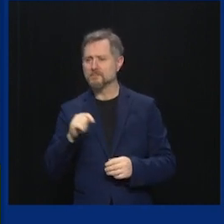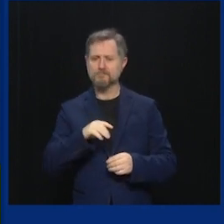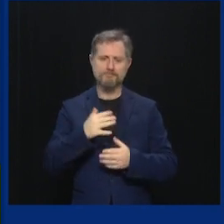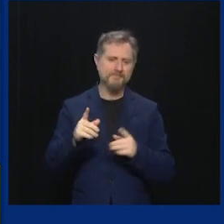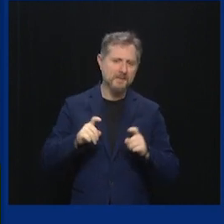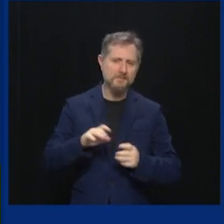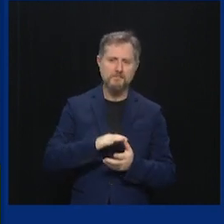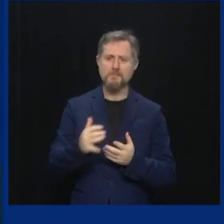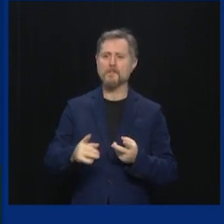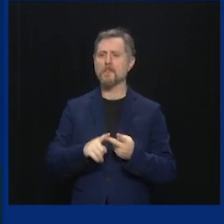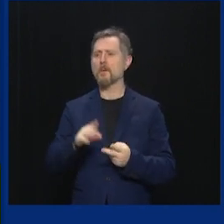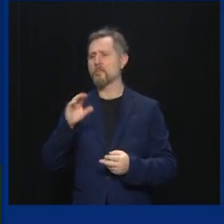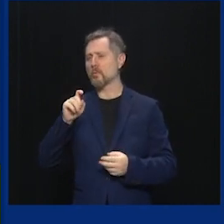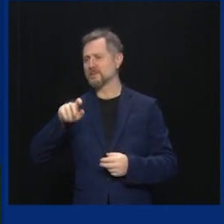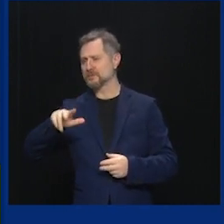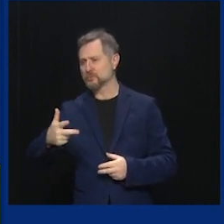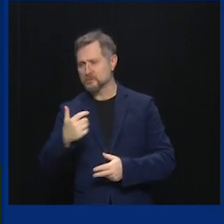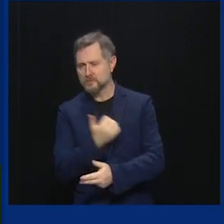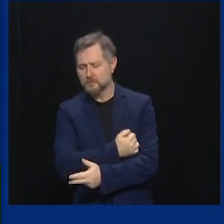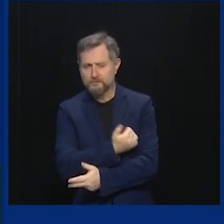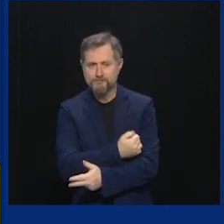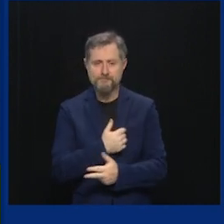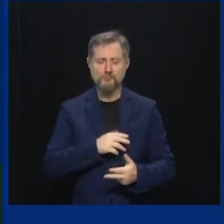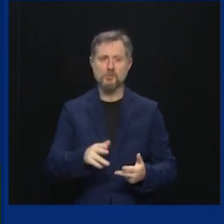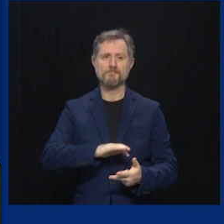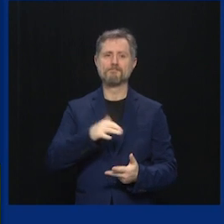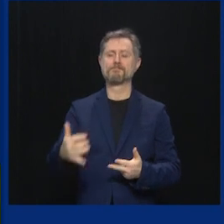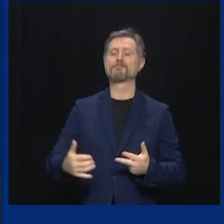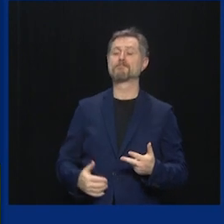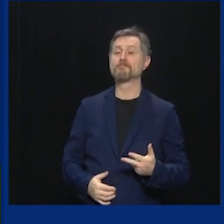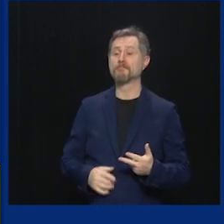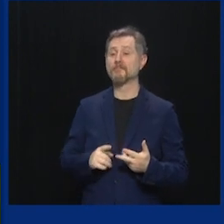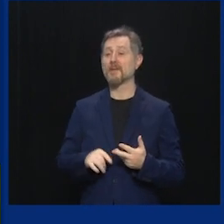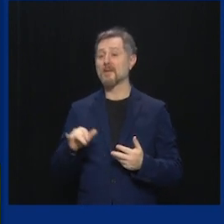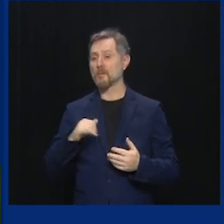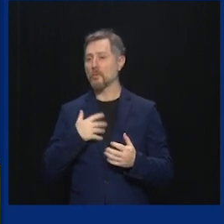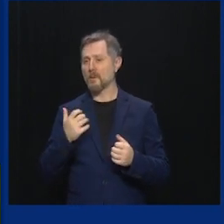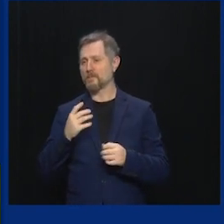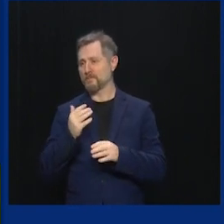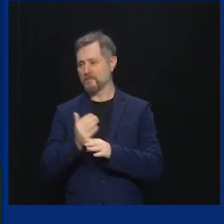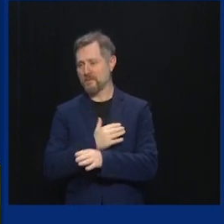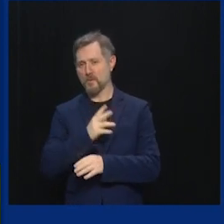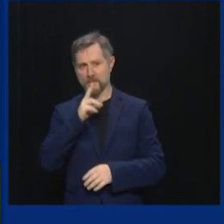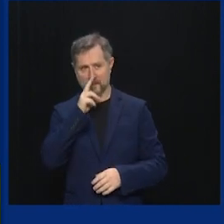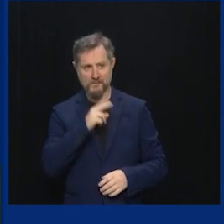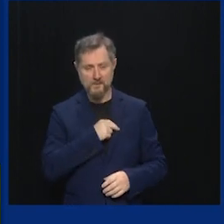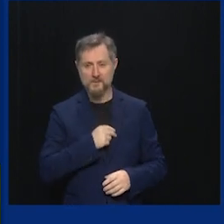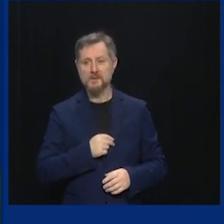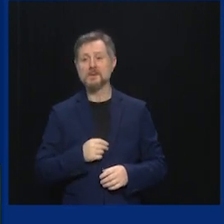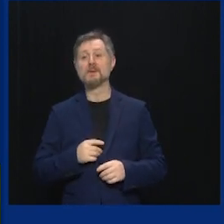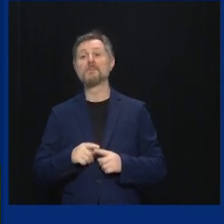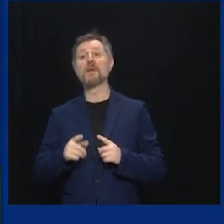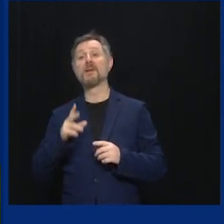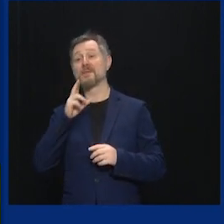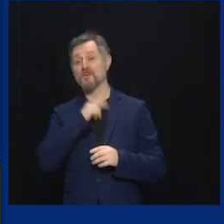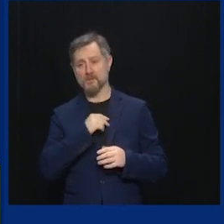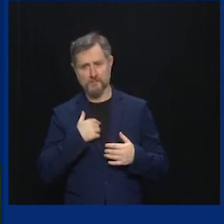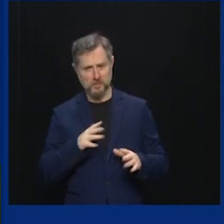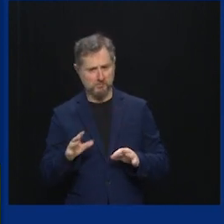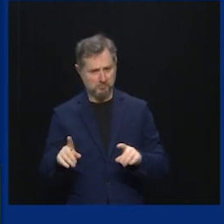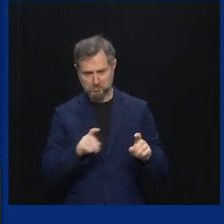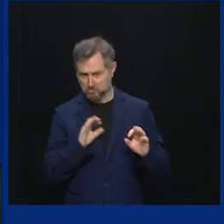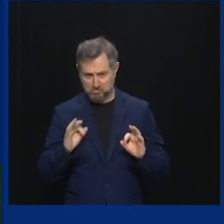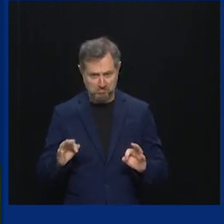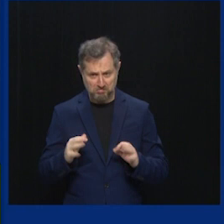available in-house so they could be administered before Thanksgiving. Before Thanksgiving, we surveyed them and we wanted to make sure that there was an increase